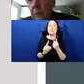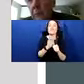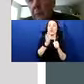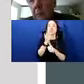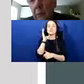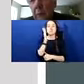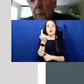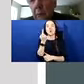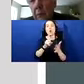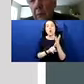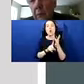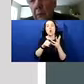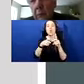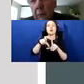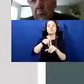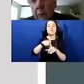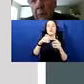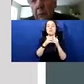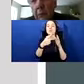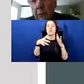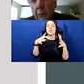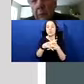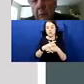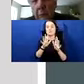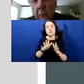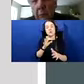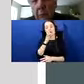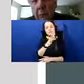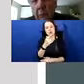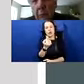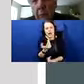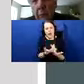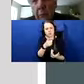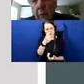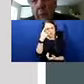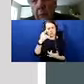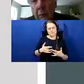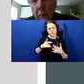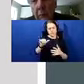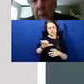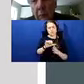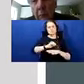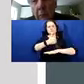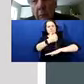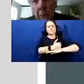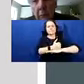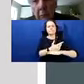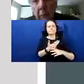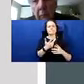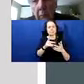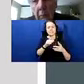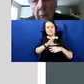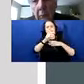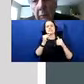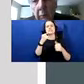you know, how do you think we should mark the centenary? And how do you think the events of 1921 have shaped our